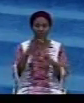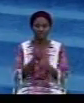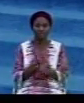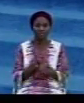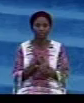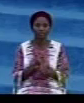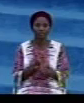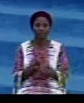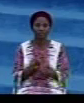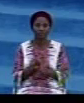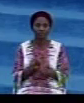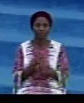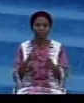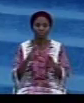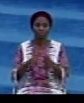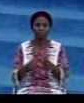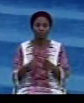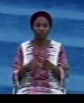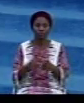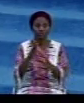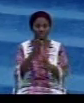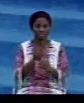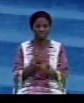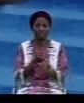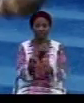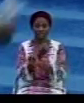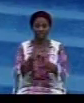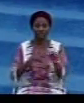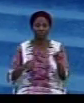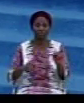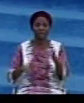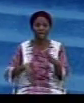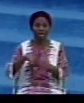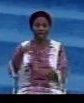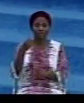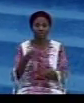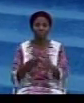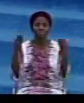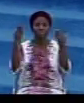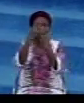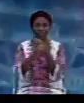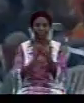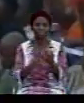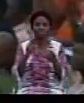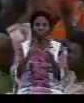lati ri igbala lati kuro ninu okoko wa sinu imale.